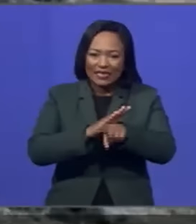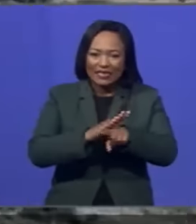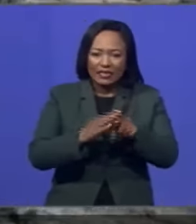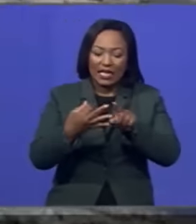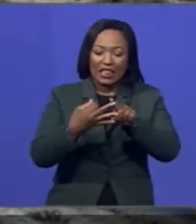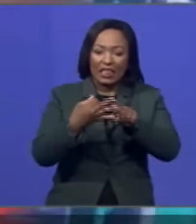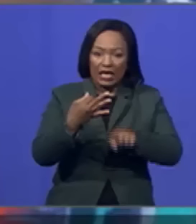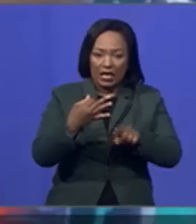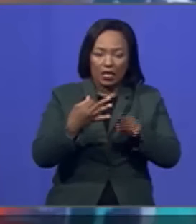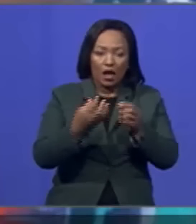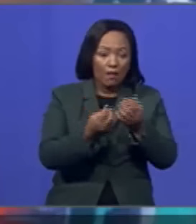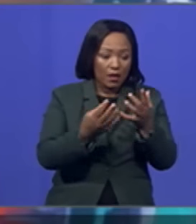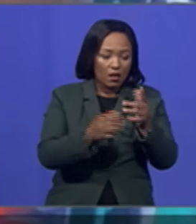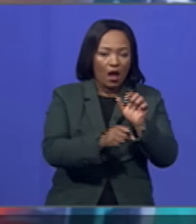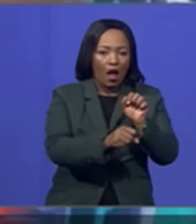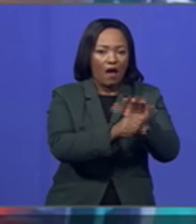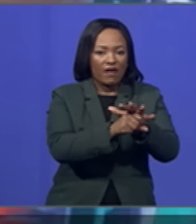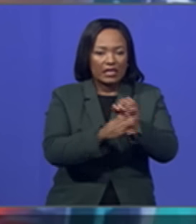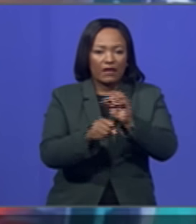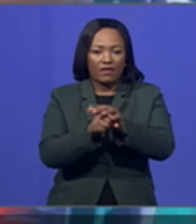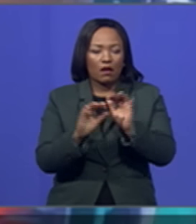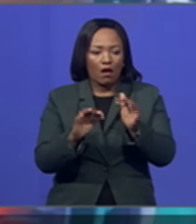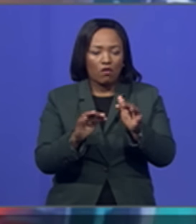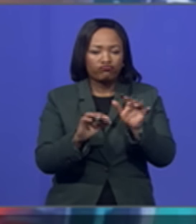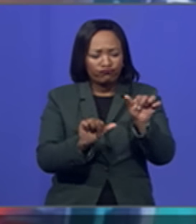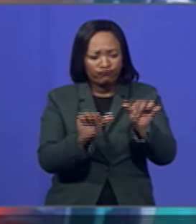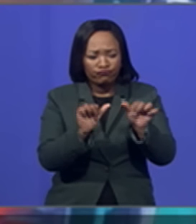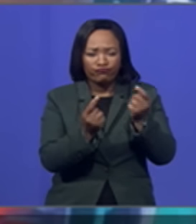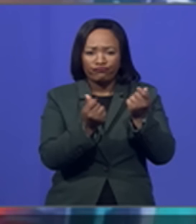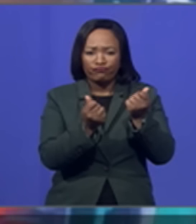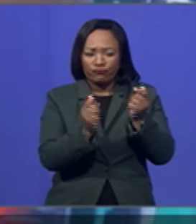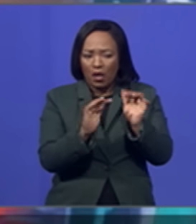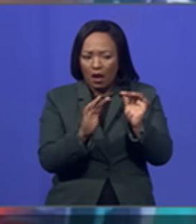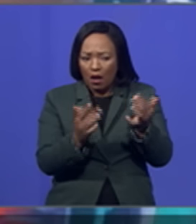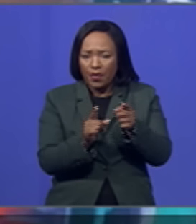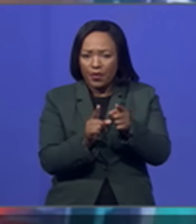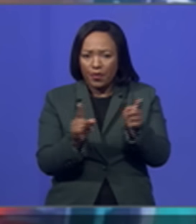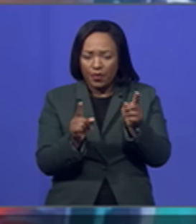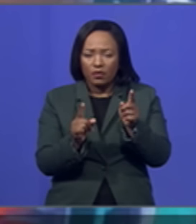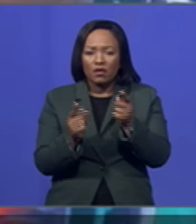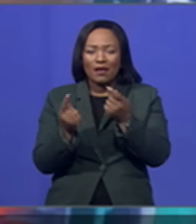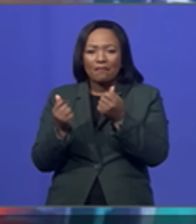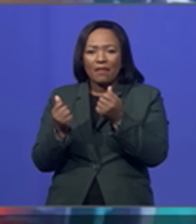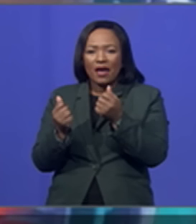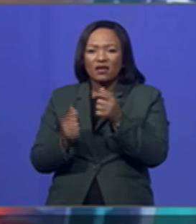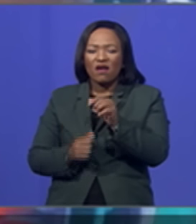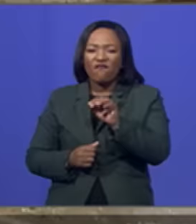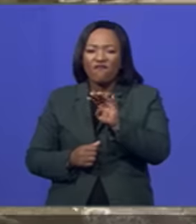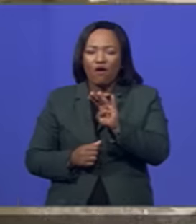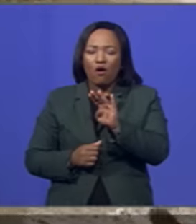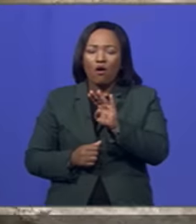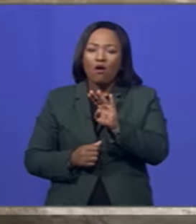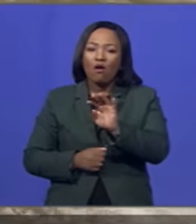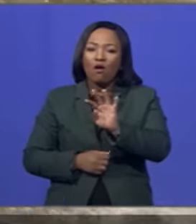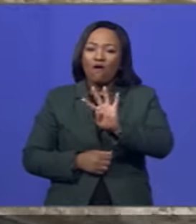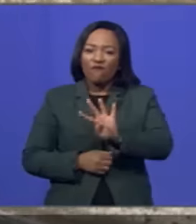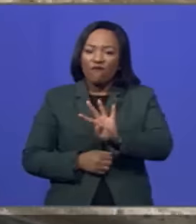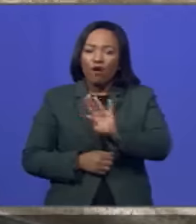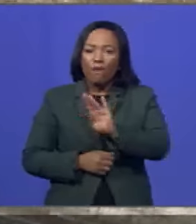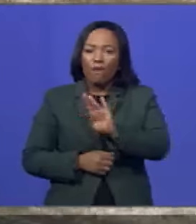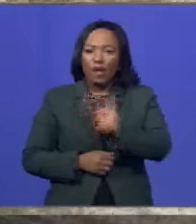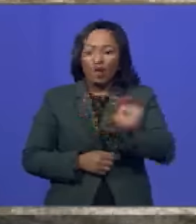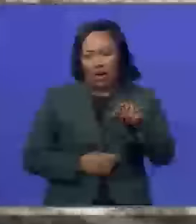province that has been impacted on, and the cost varies around 4 billion rand. Mmuso wa